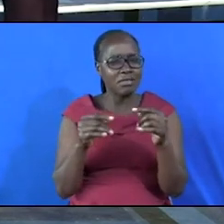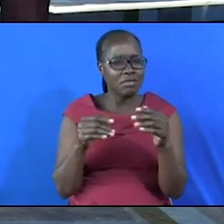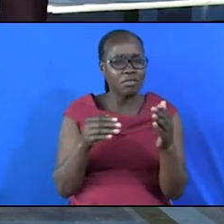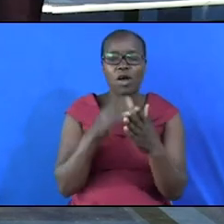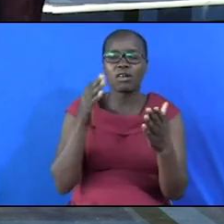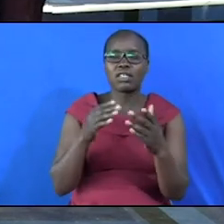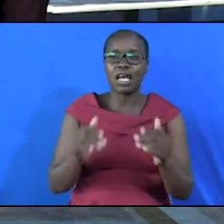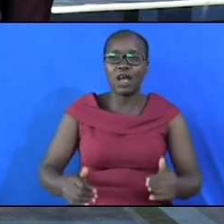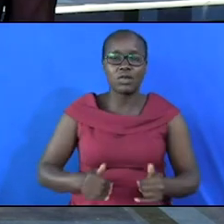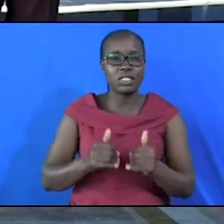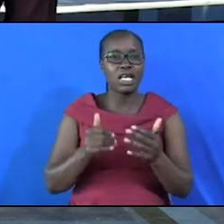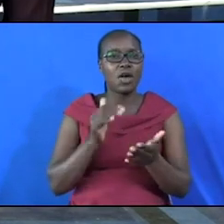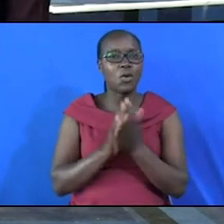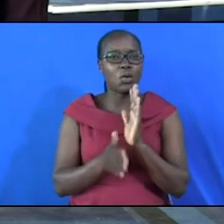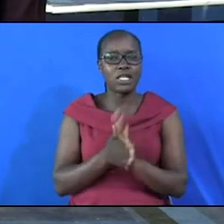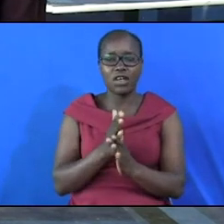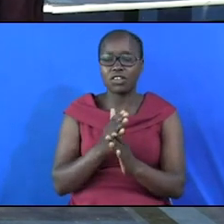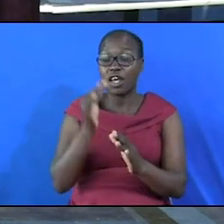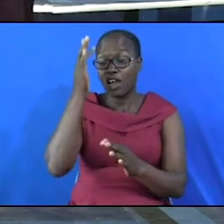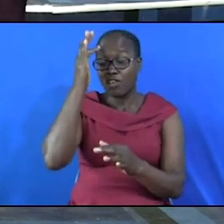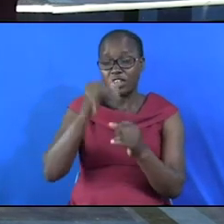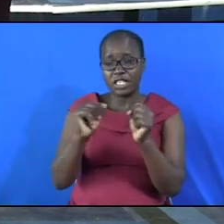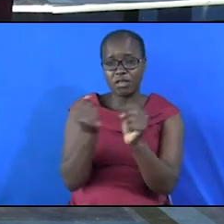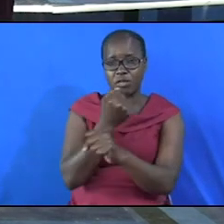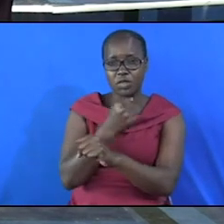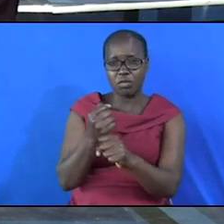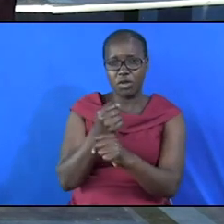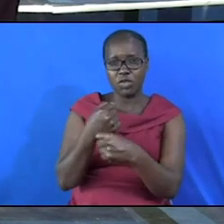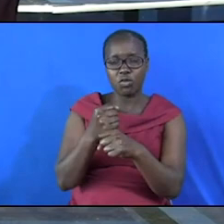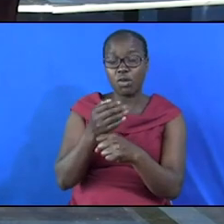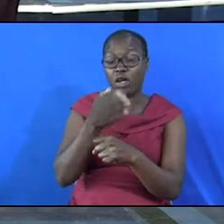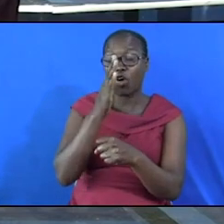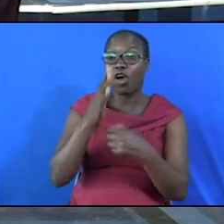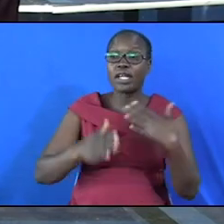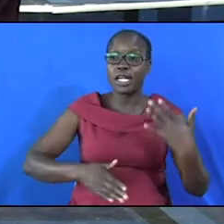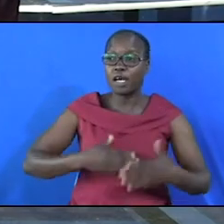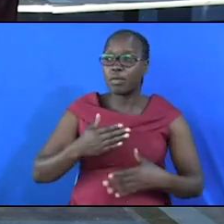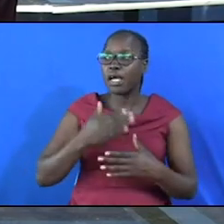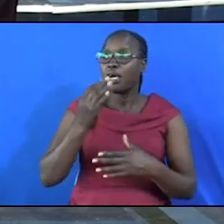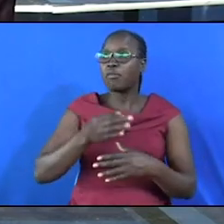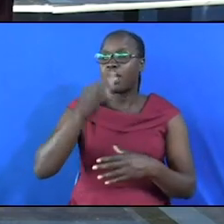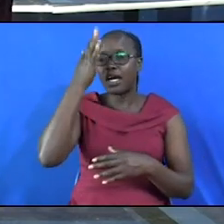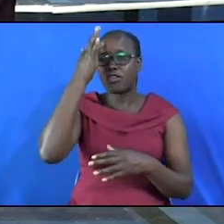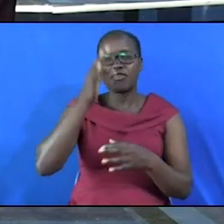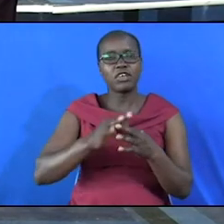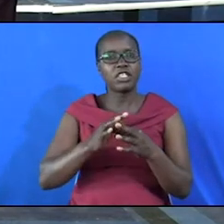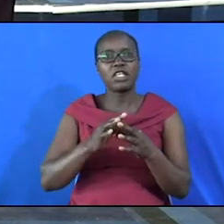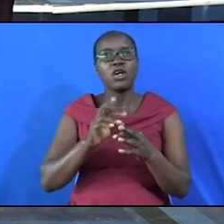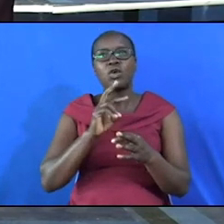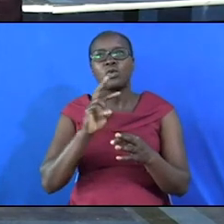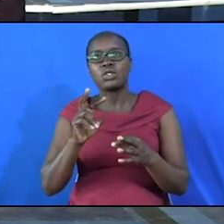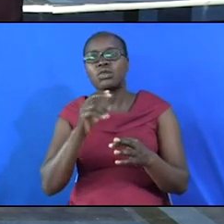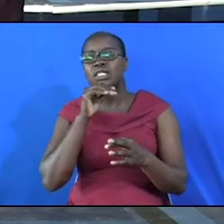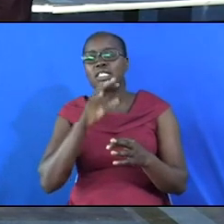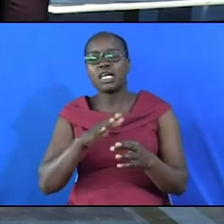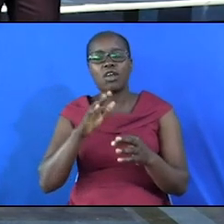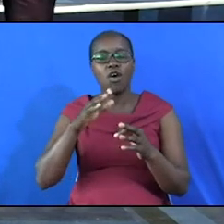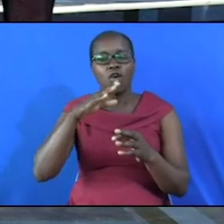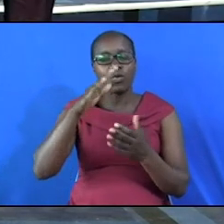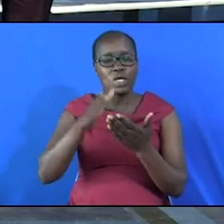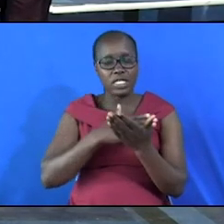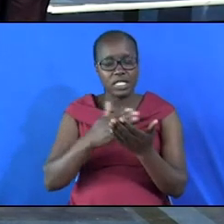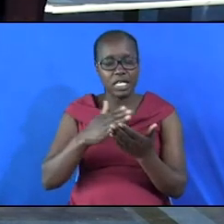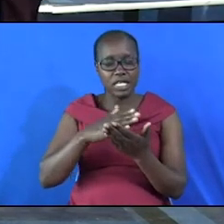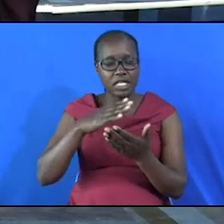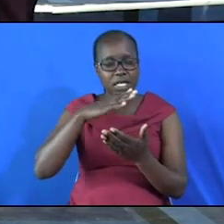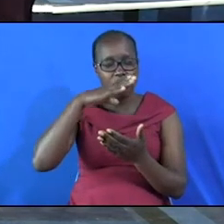Faith, without faith, it is impossible to please the Lord. By faith, we sing the songs of Moses and the Lamb. By